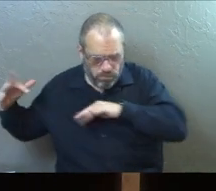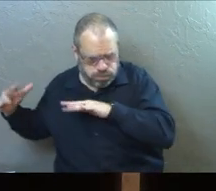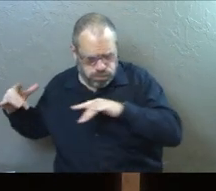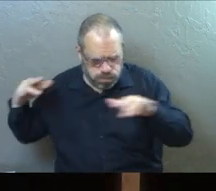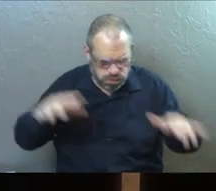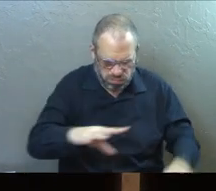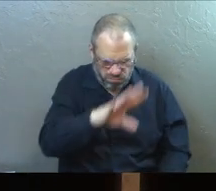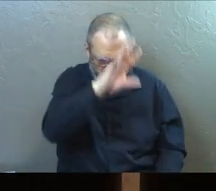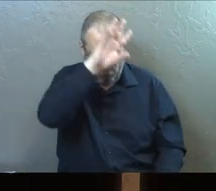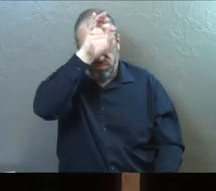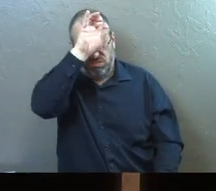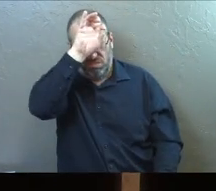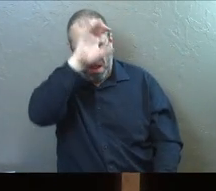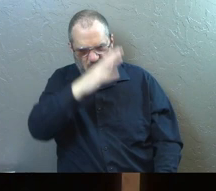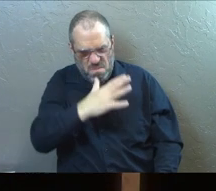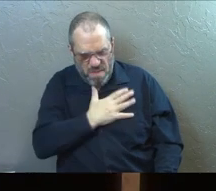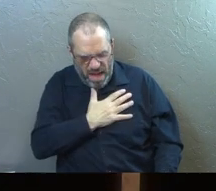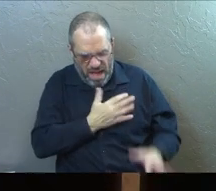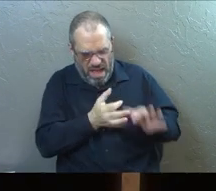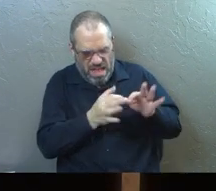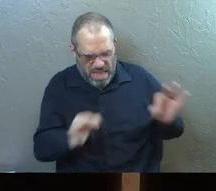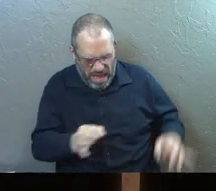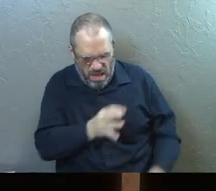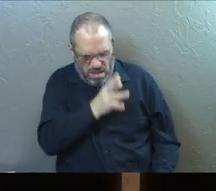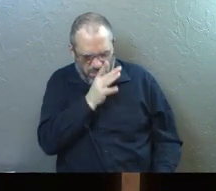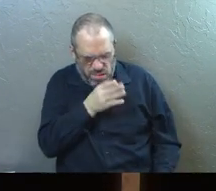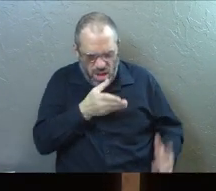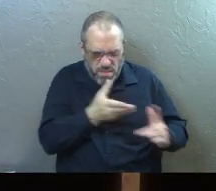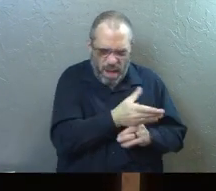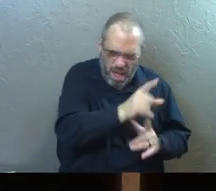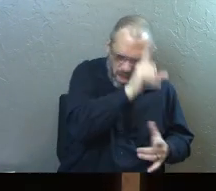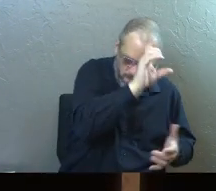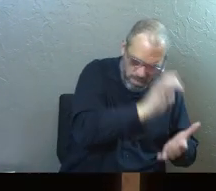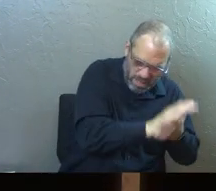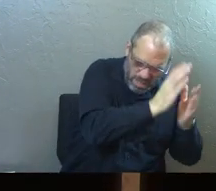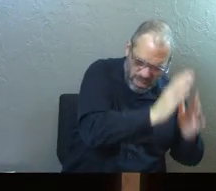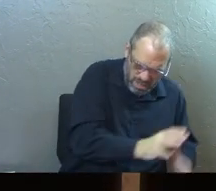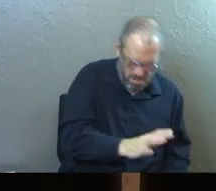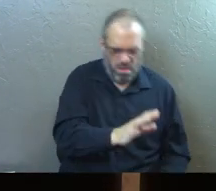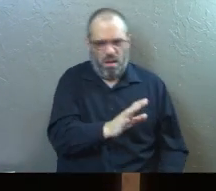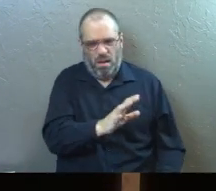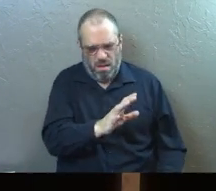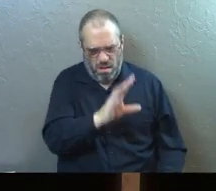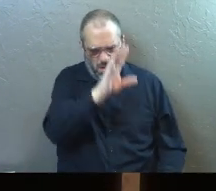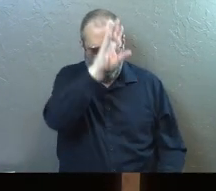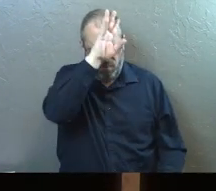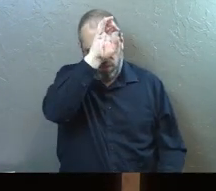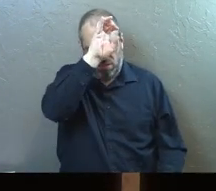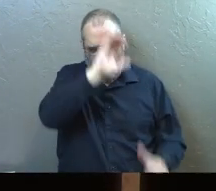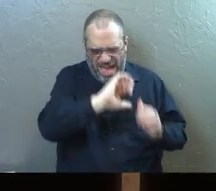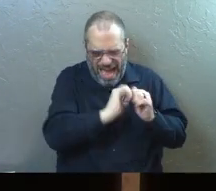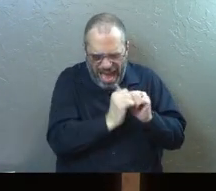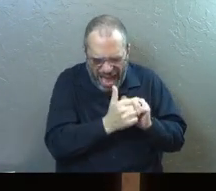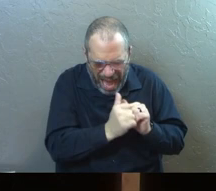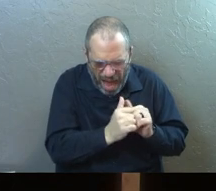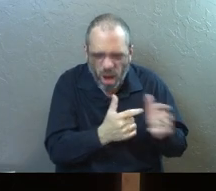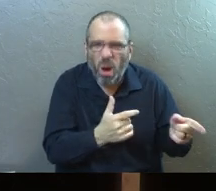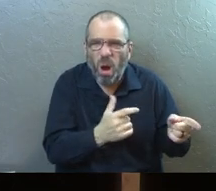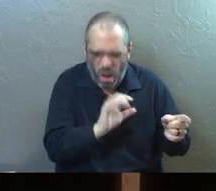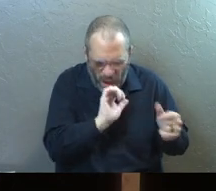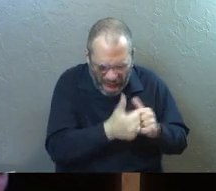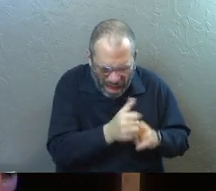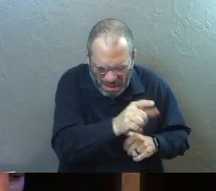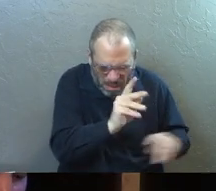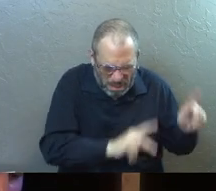were bewildered to hear their own languages being spoken by the believers. They were completely amazed. How can this be? They